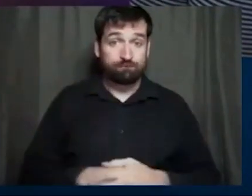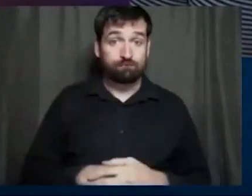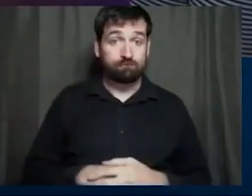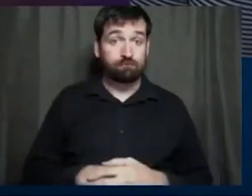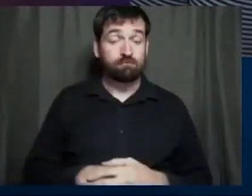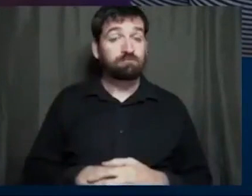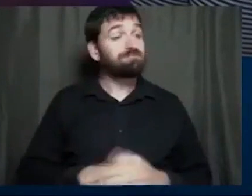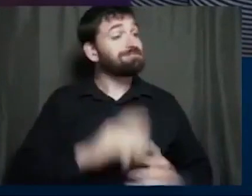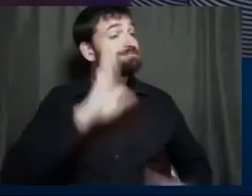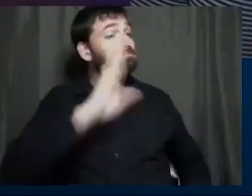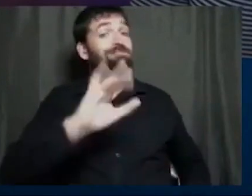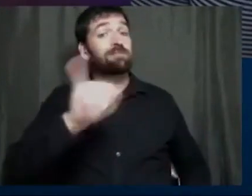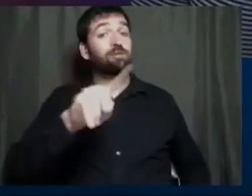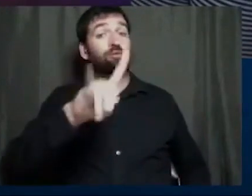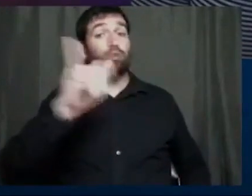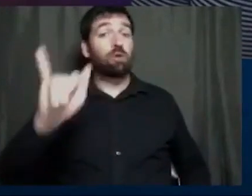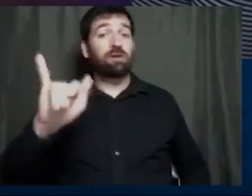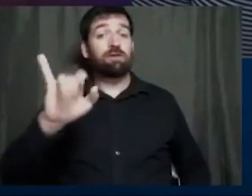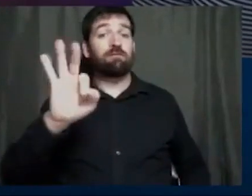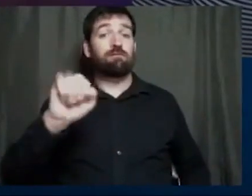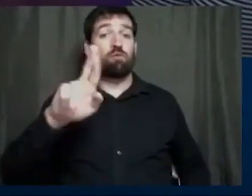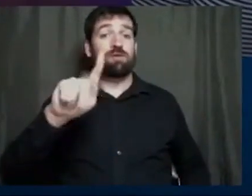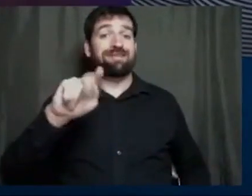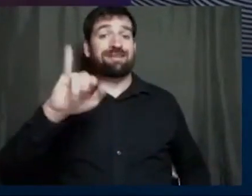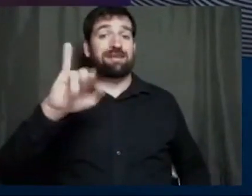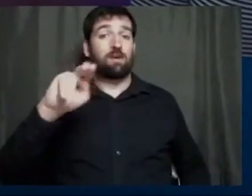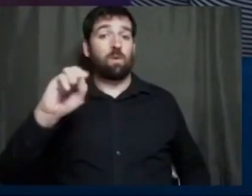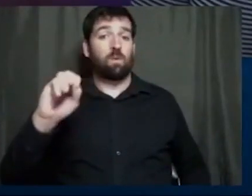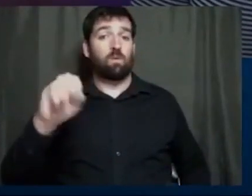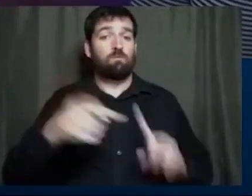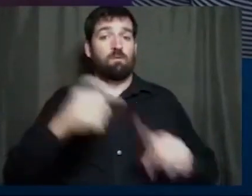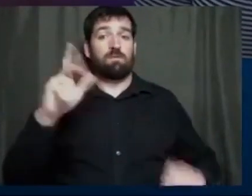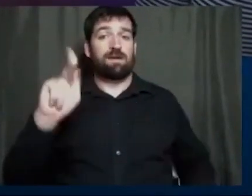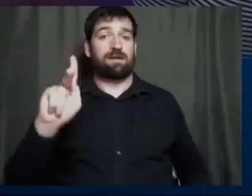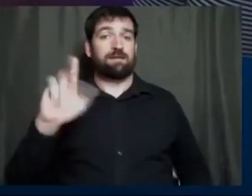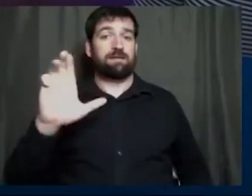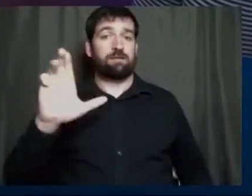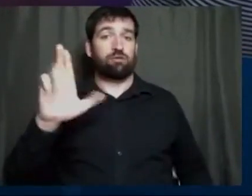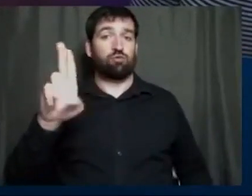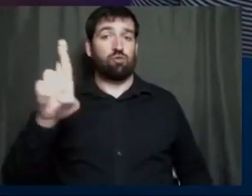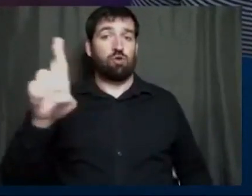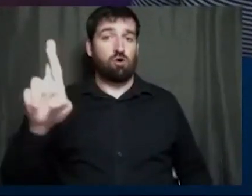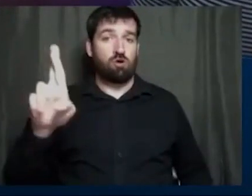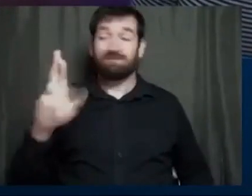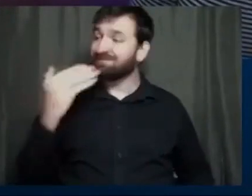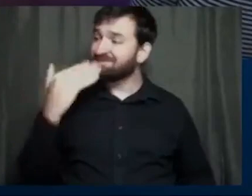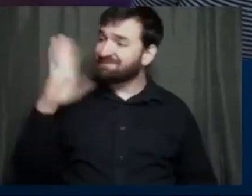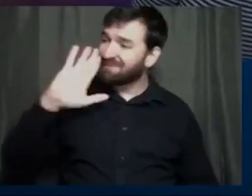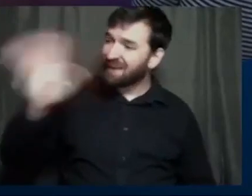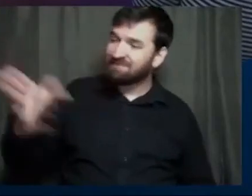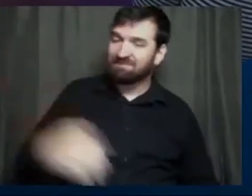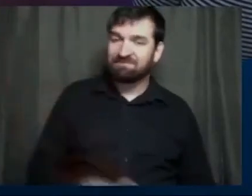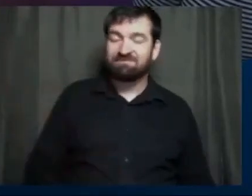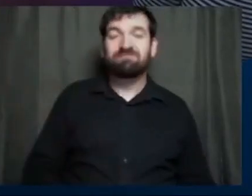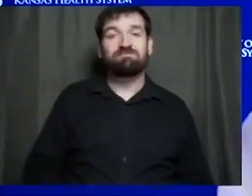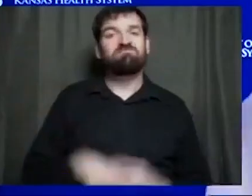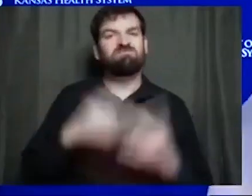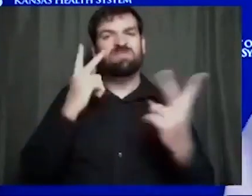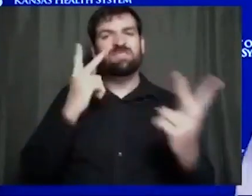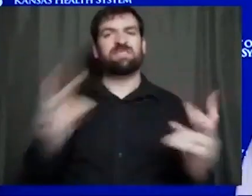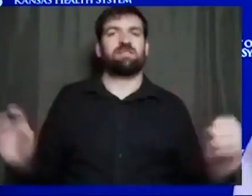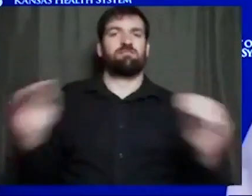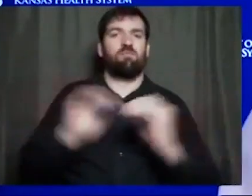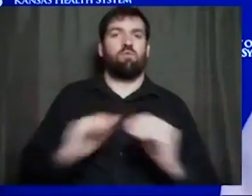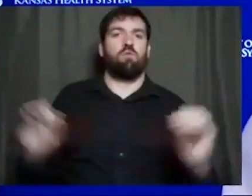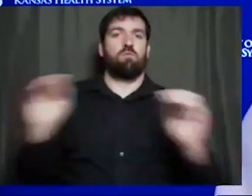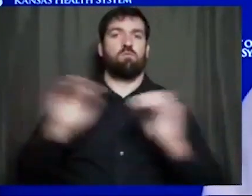Hi, this is Jody Bertino with KCUR. Hi. Hi. Hi. So we've been seeing more and more large gatherings